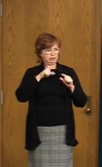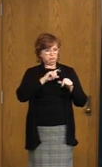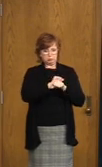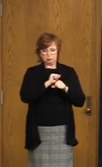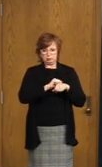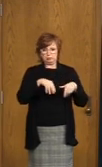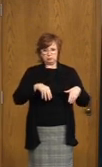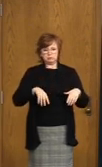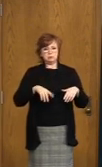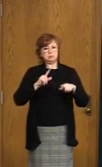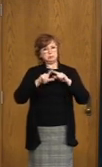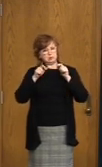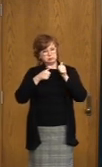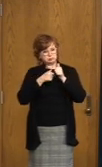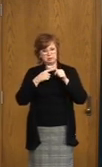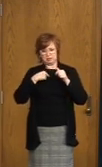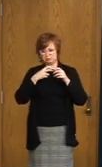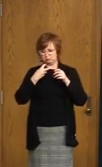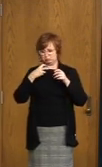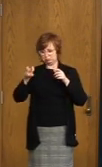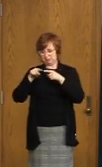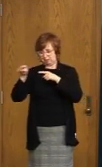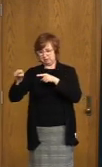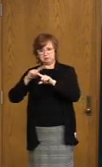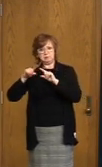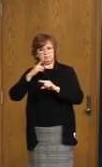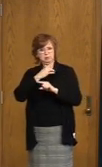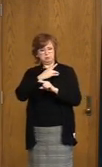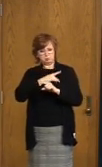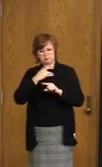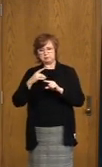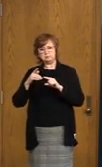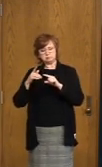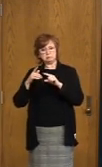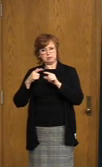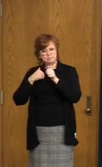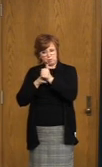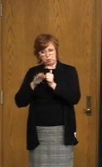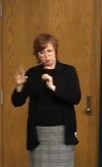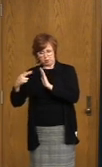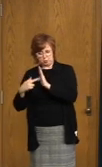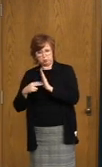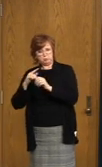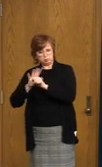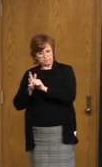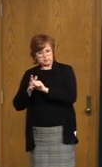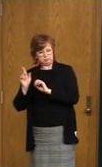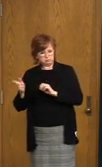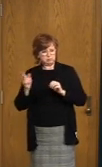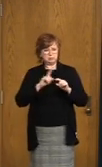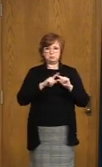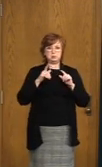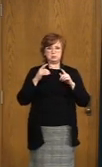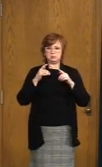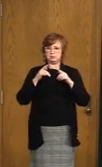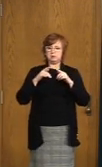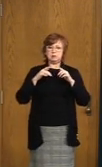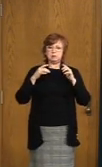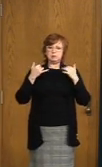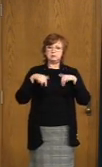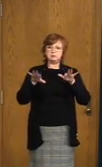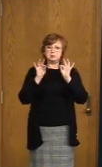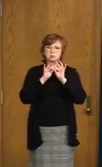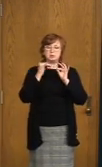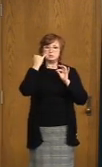or in the province where they're going. And beyond the guidelines, practice what we practice all the time: mask use, hand